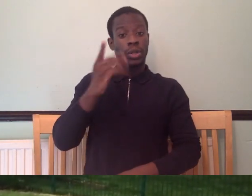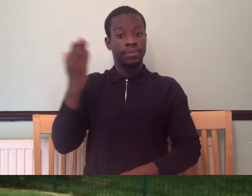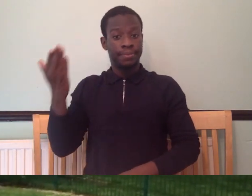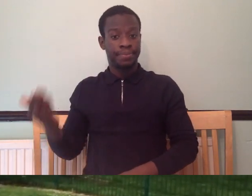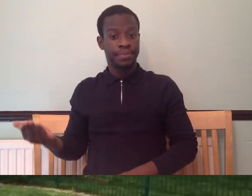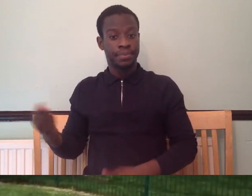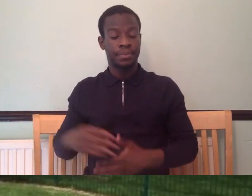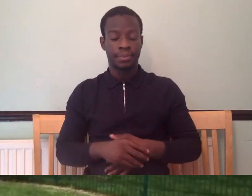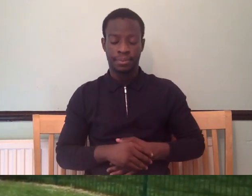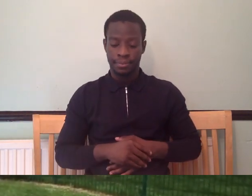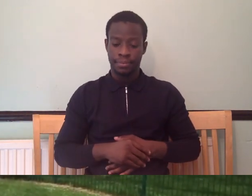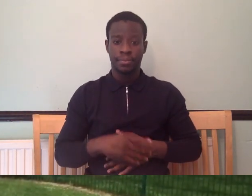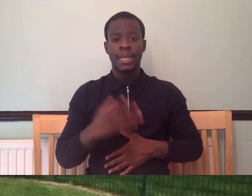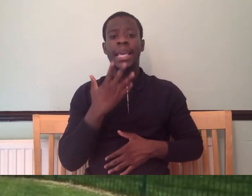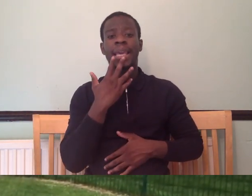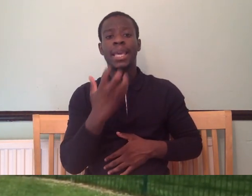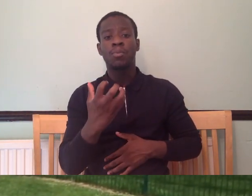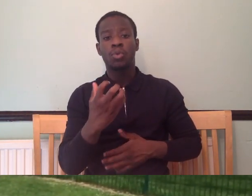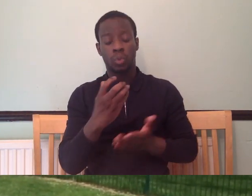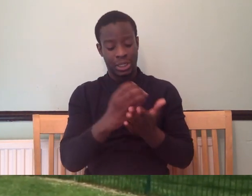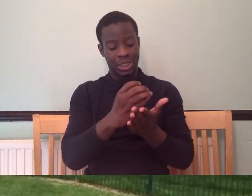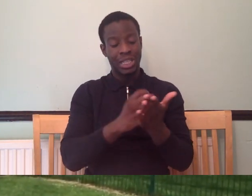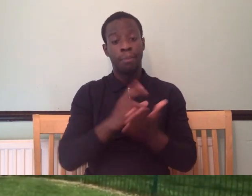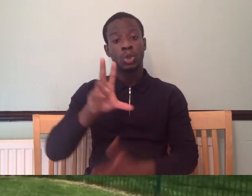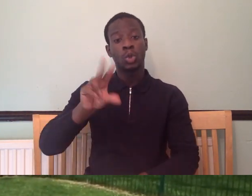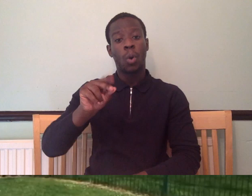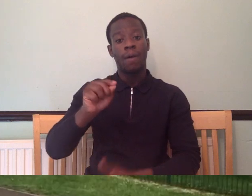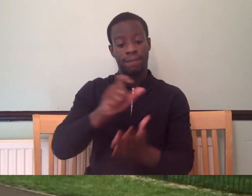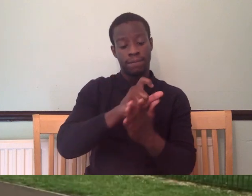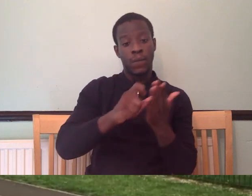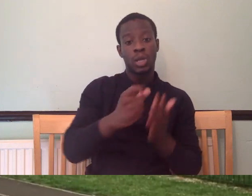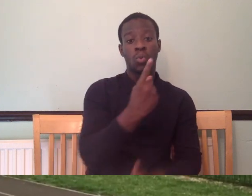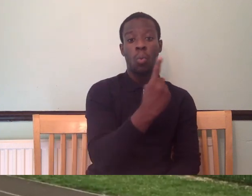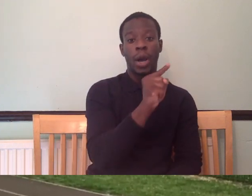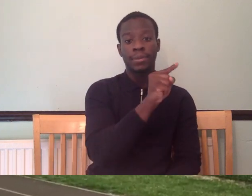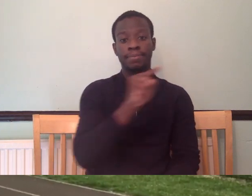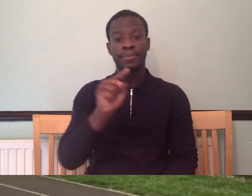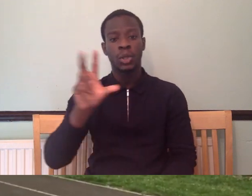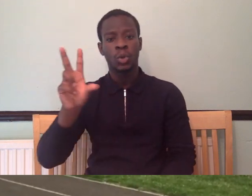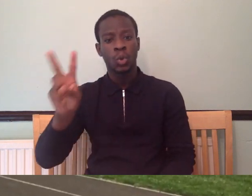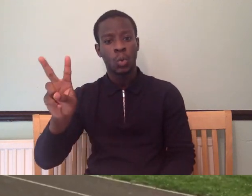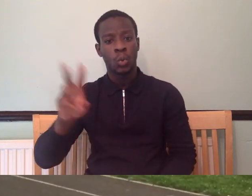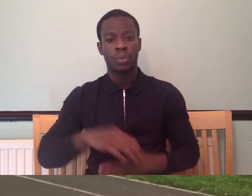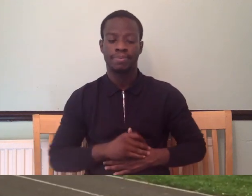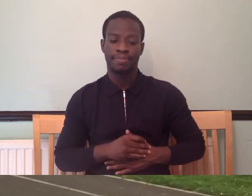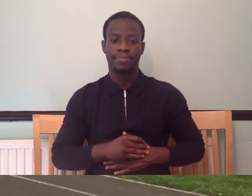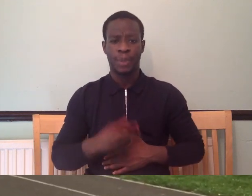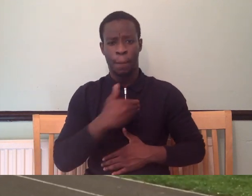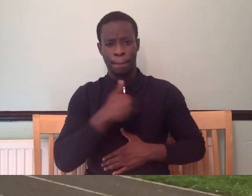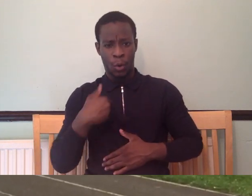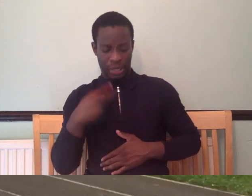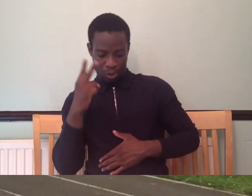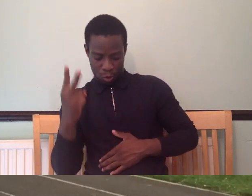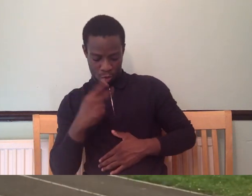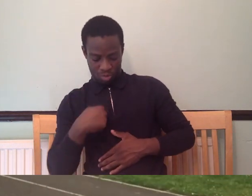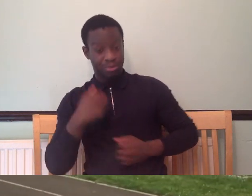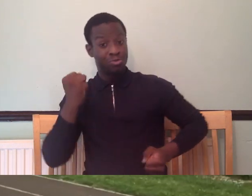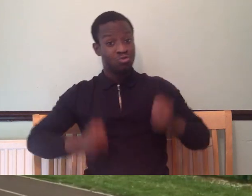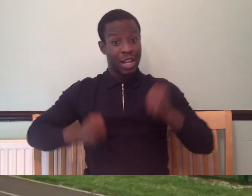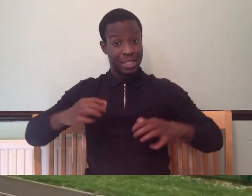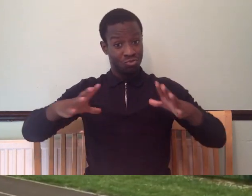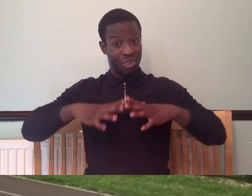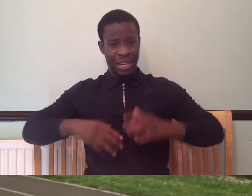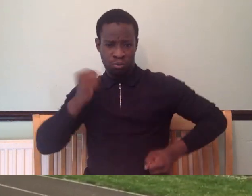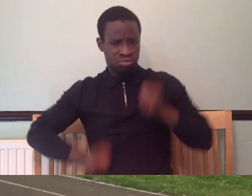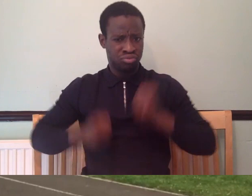can find that in Hebrews chapter 12, verses 1 and 2. Now I might look this morning like I'm all ready to go for a run, out